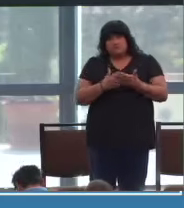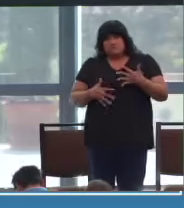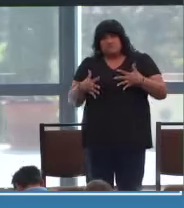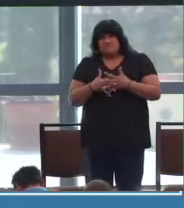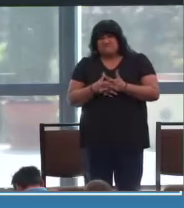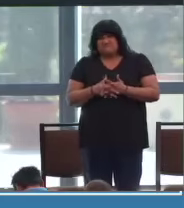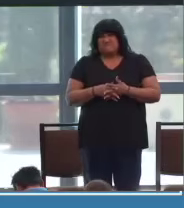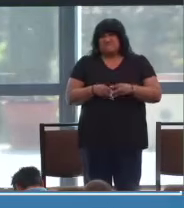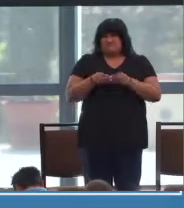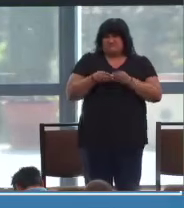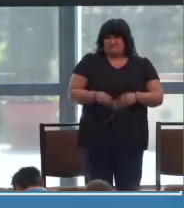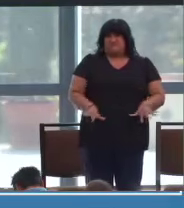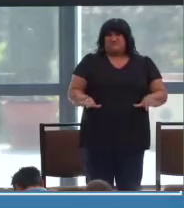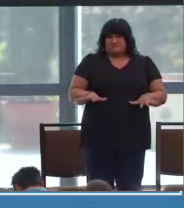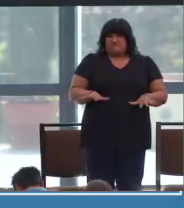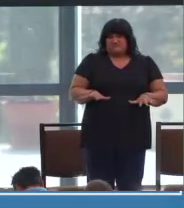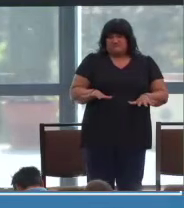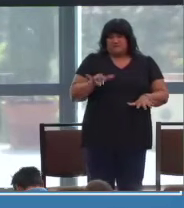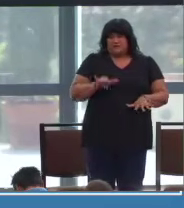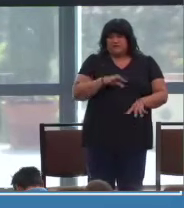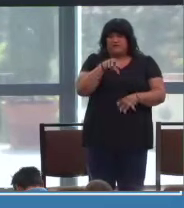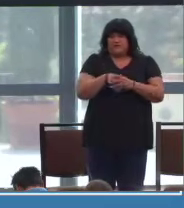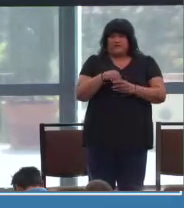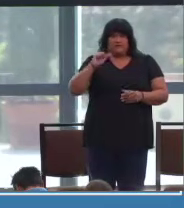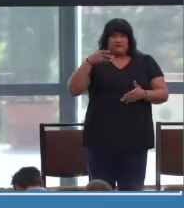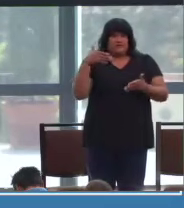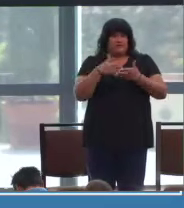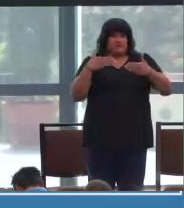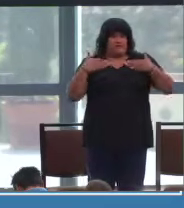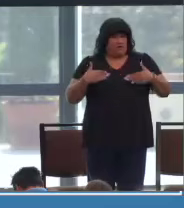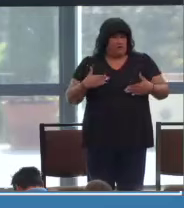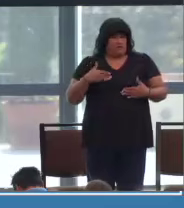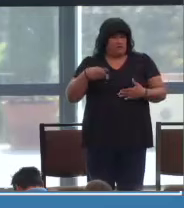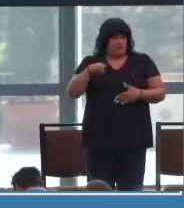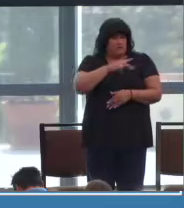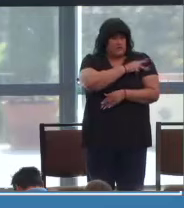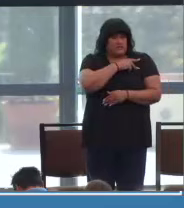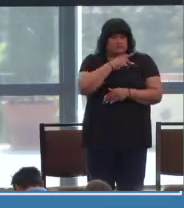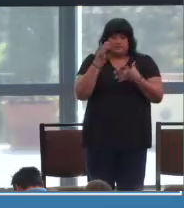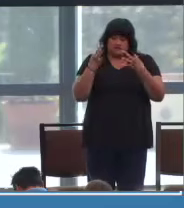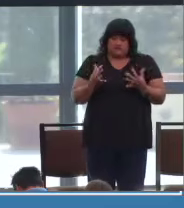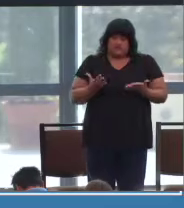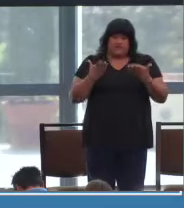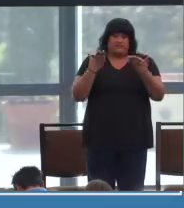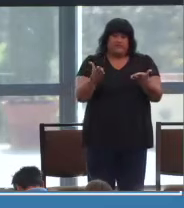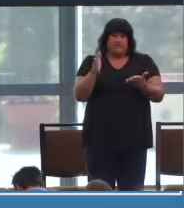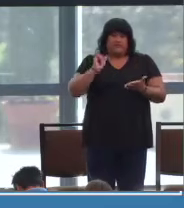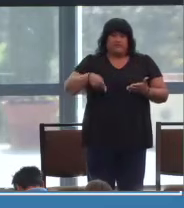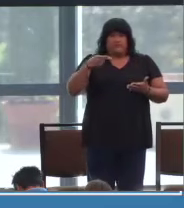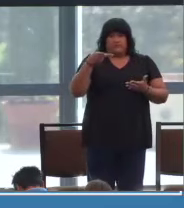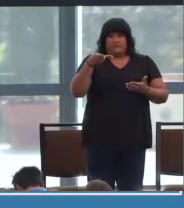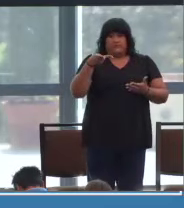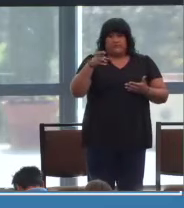have been associated with antiphospholipid antibodies, those patients, we definitely recommend that